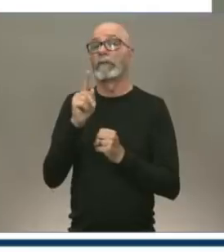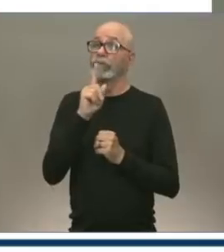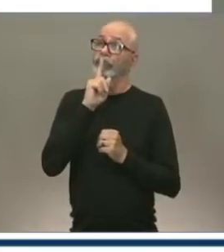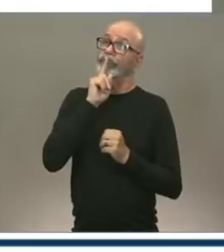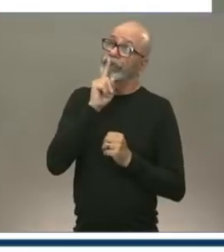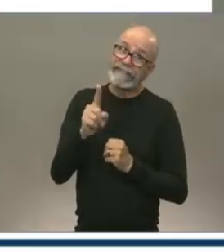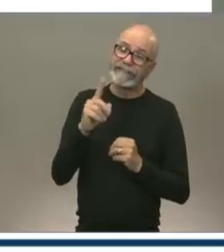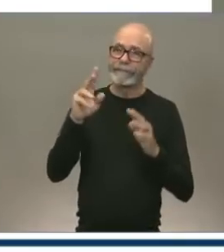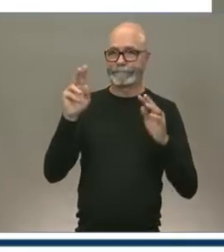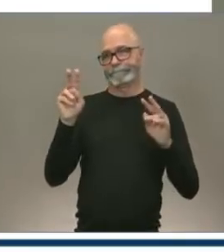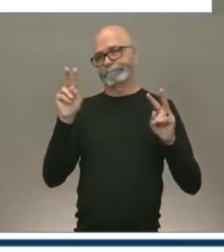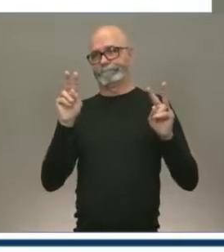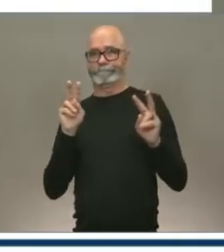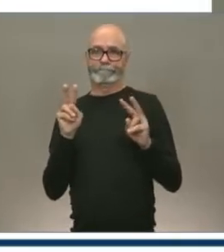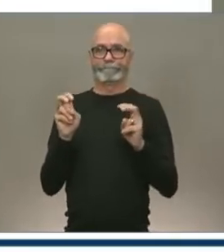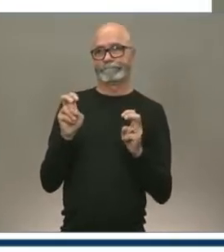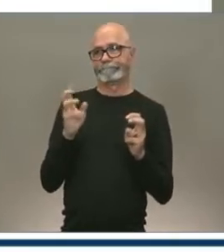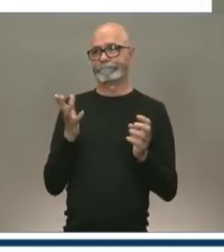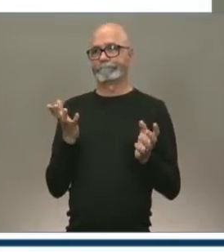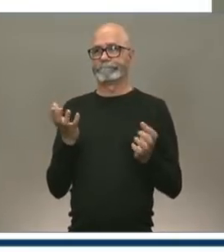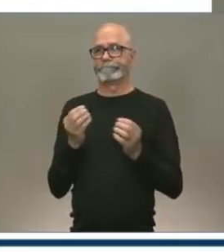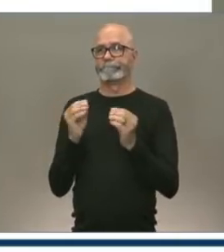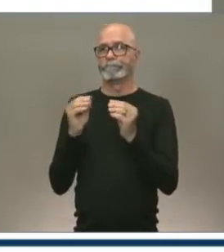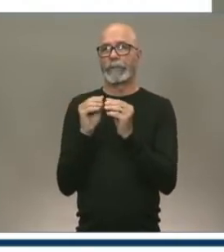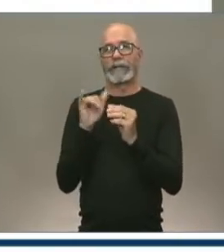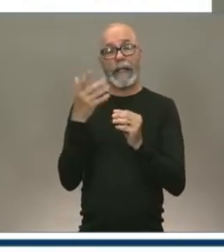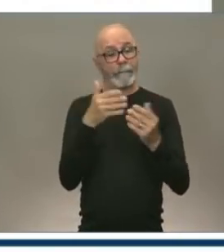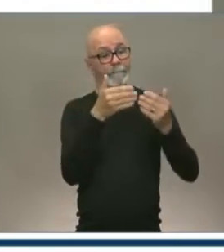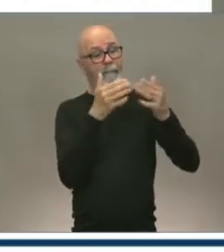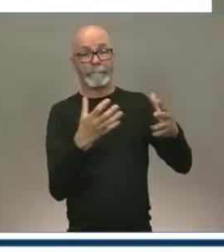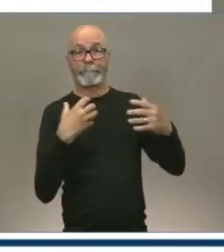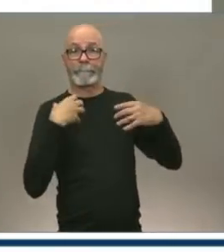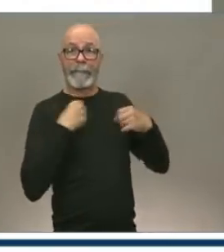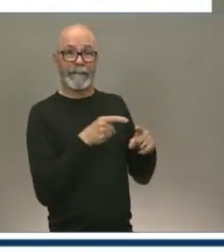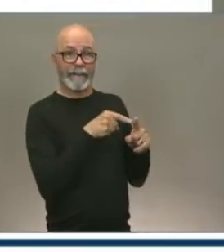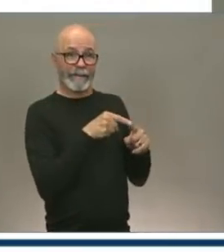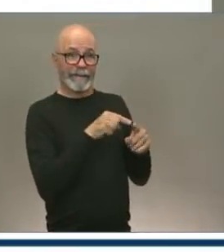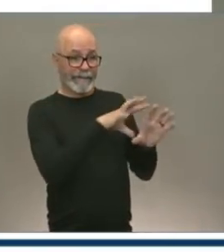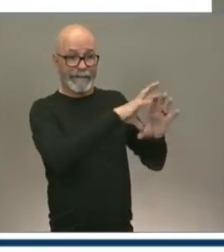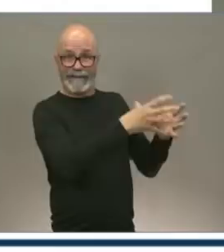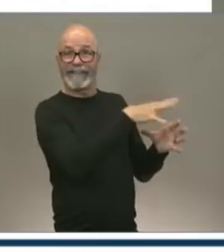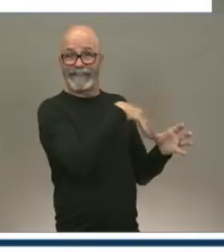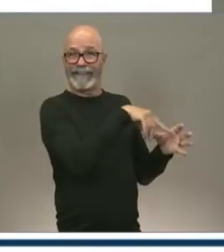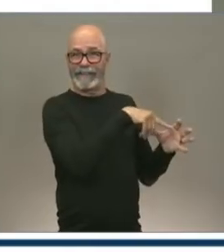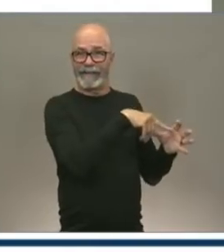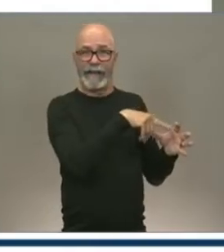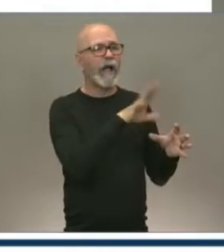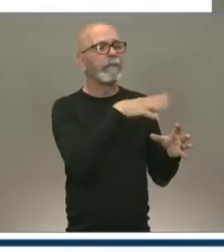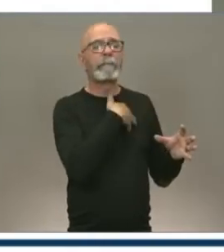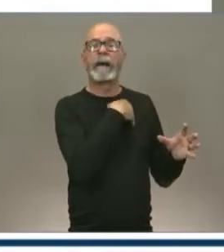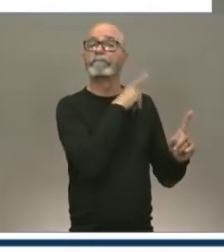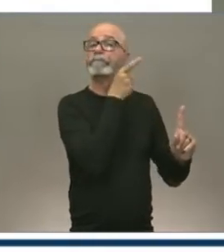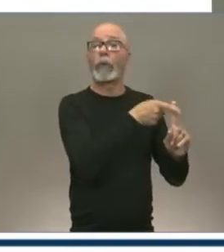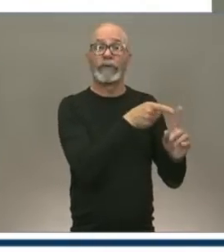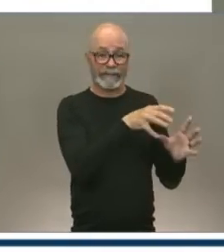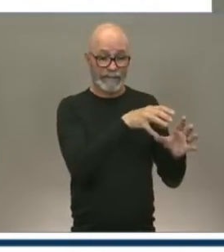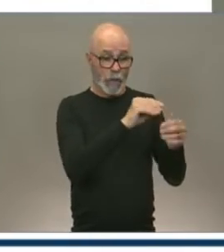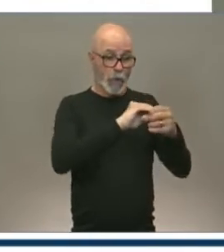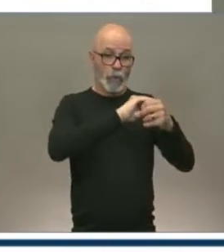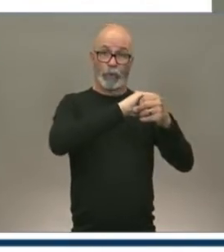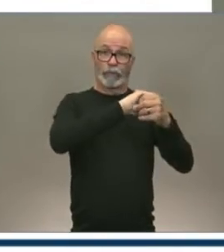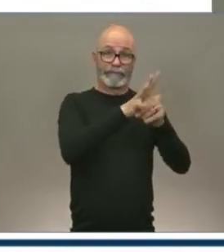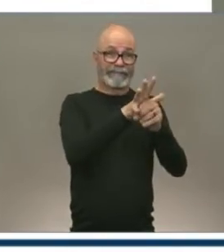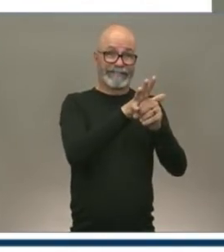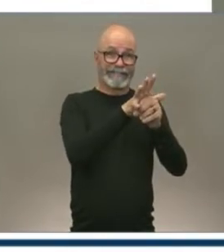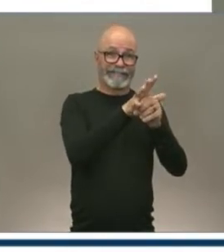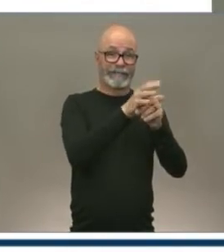what the immediate public health response is, it doesn't change whether it's a variant or not. We're treating every case like it's very